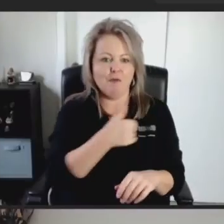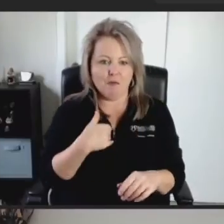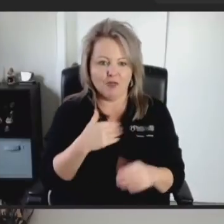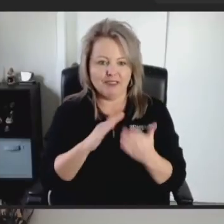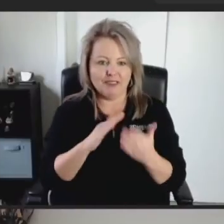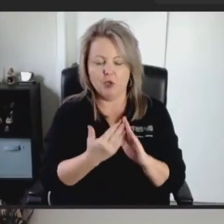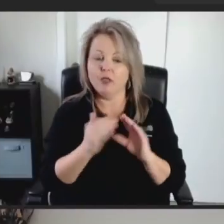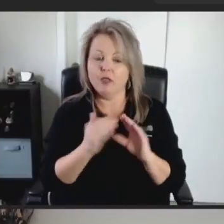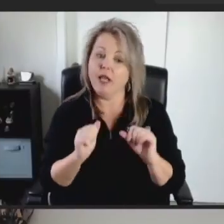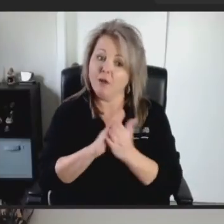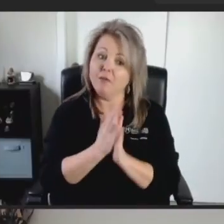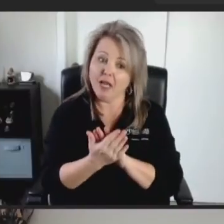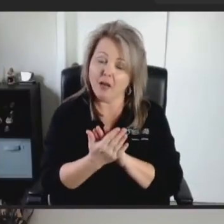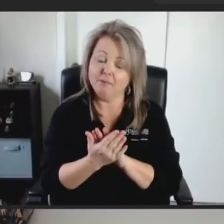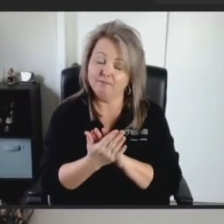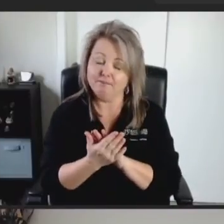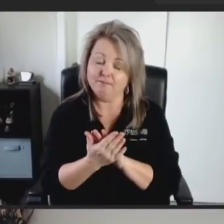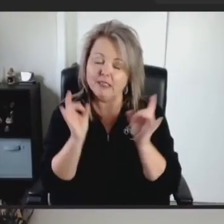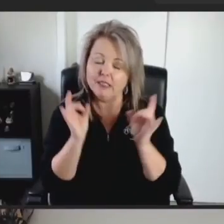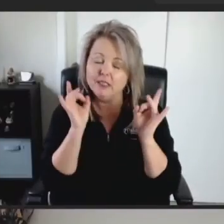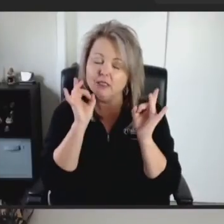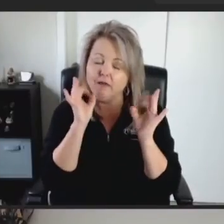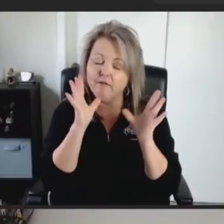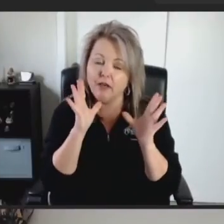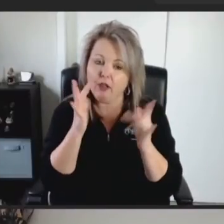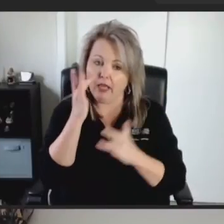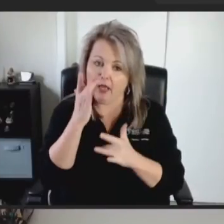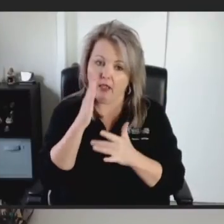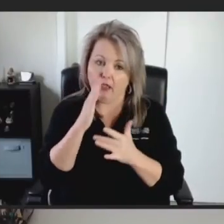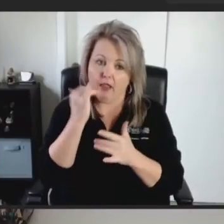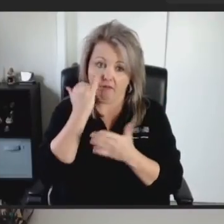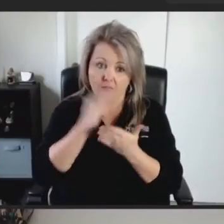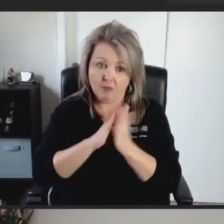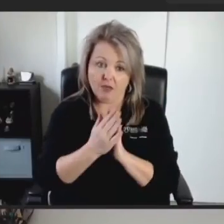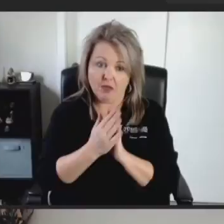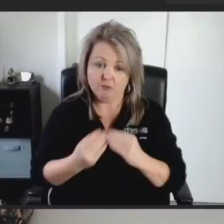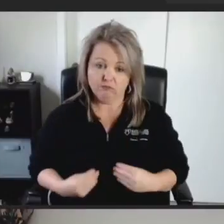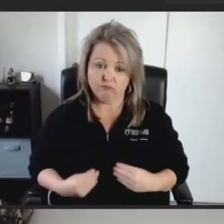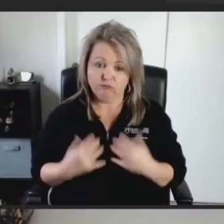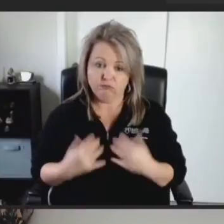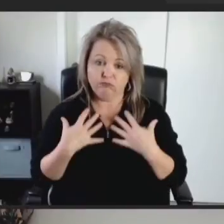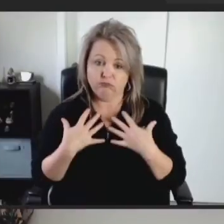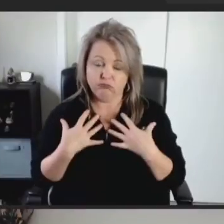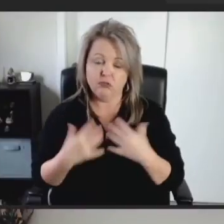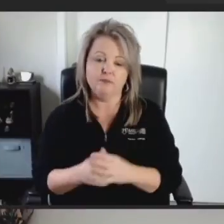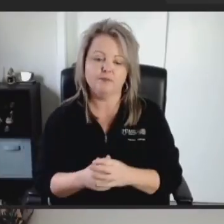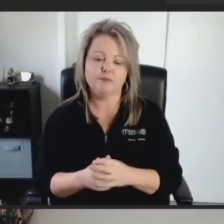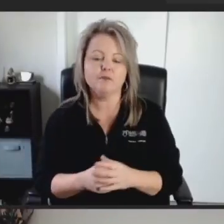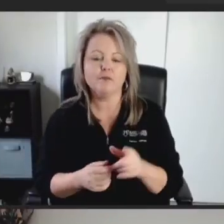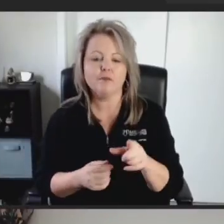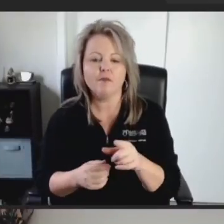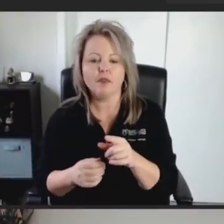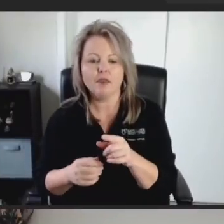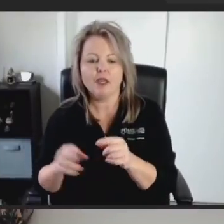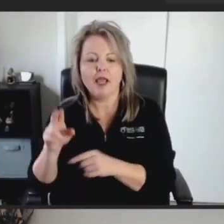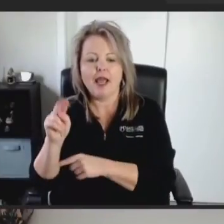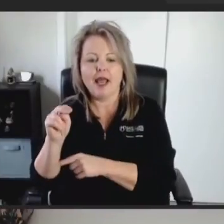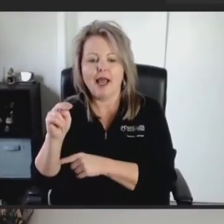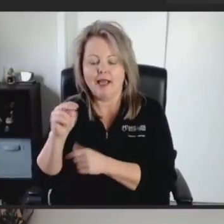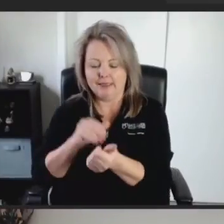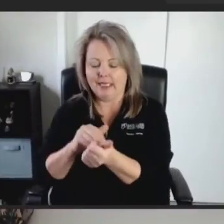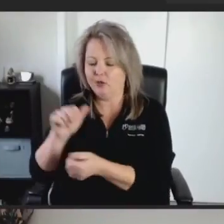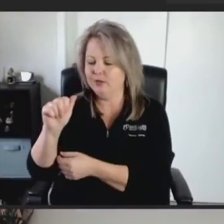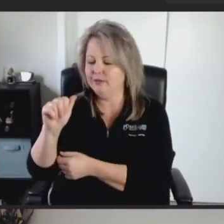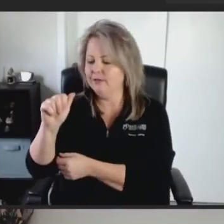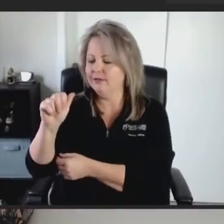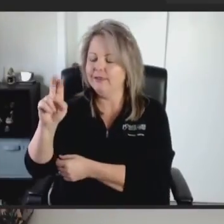very severely ill if they were to get COVID-19. Sure, and I'll just add to that. I think Dr. Morcom said this well